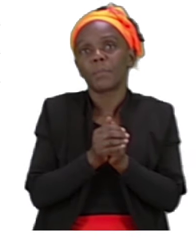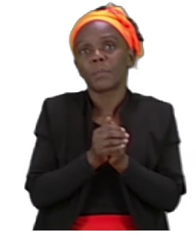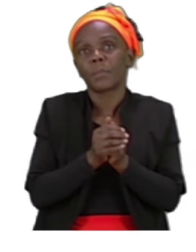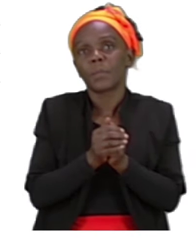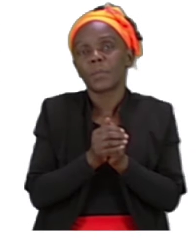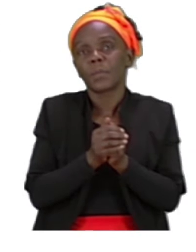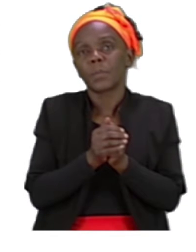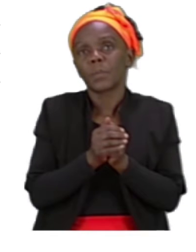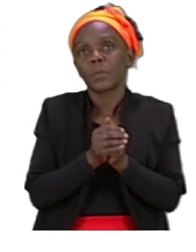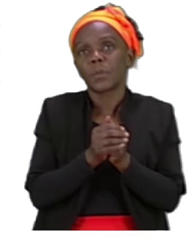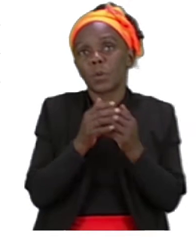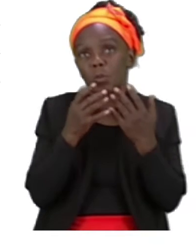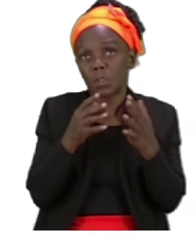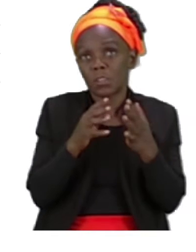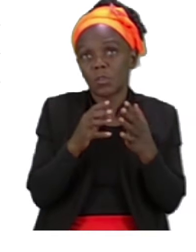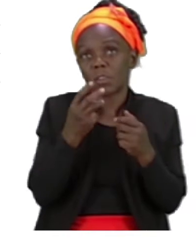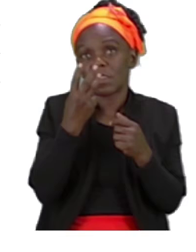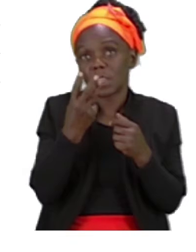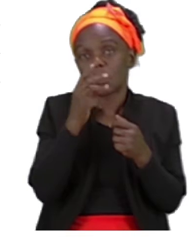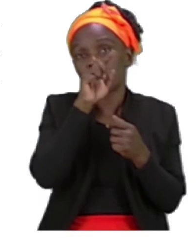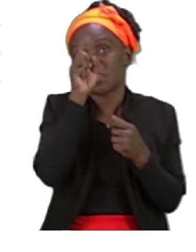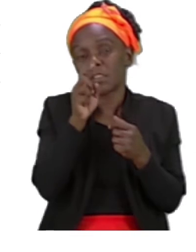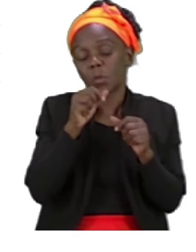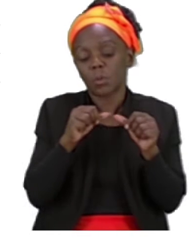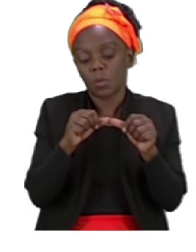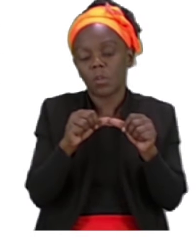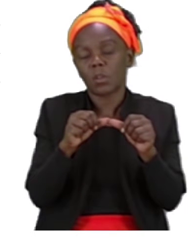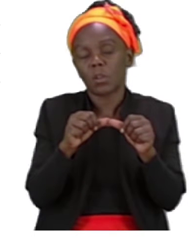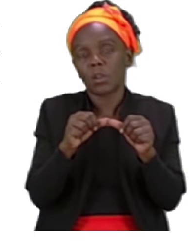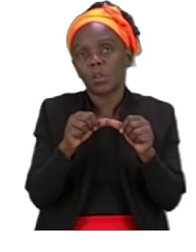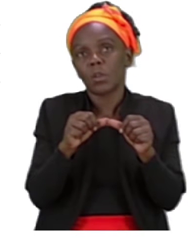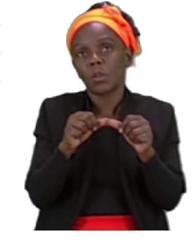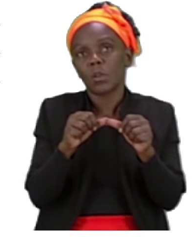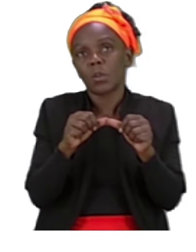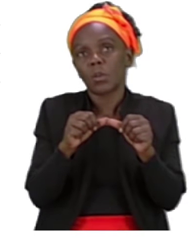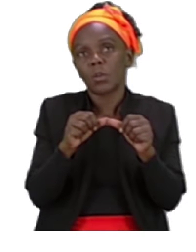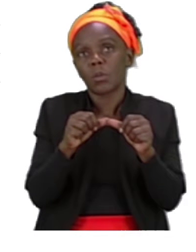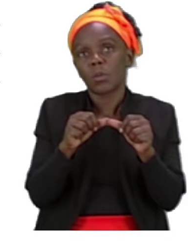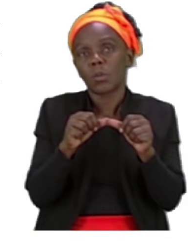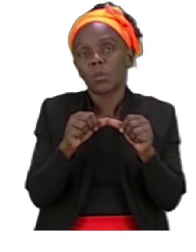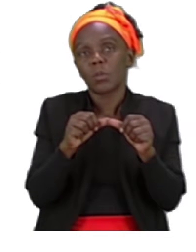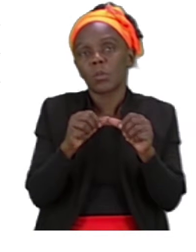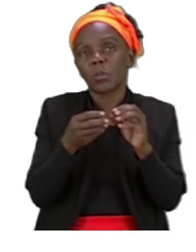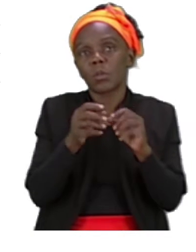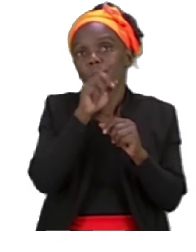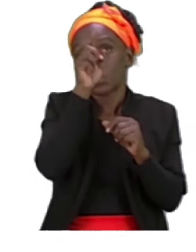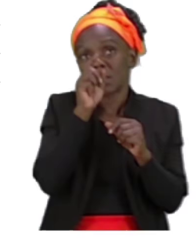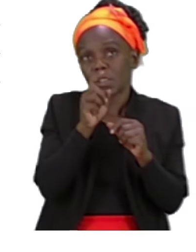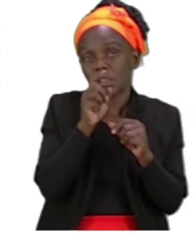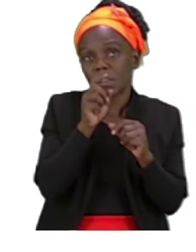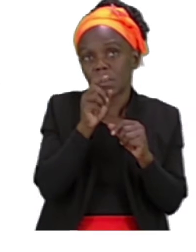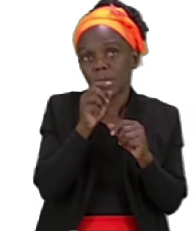When you are done with these three questions, we are now going to move on to the questions for the month of March. The first one